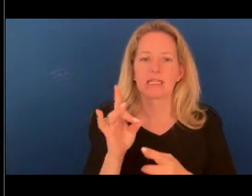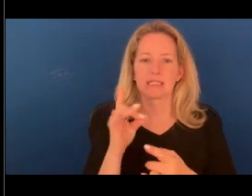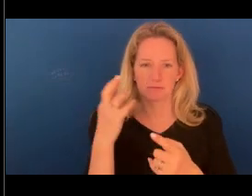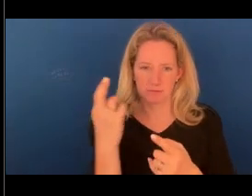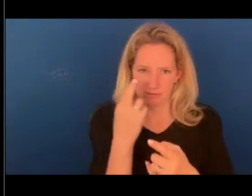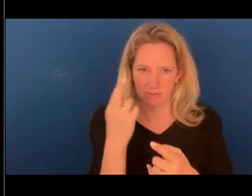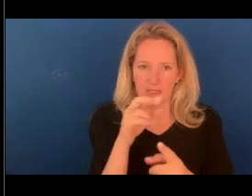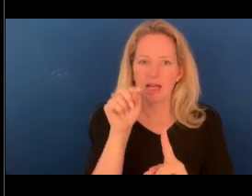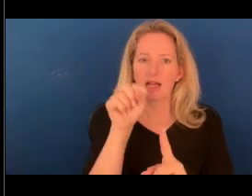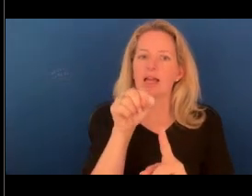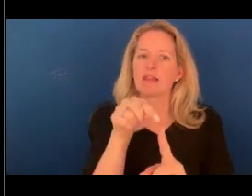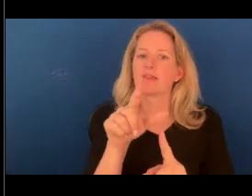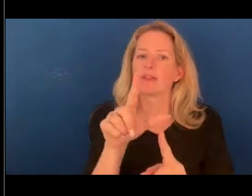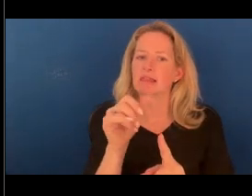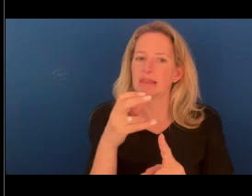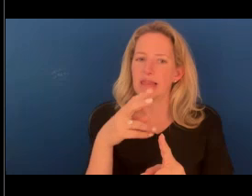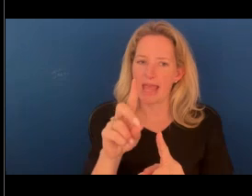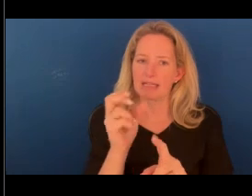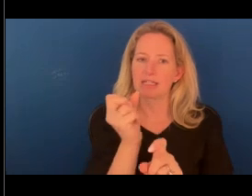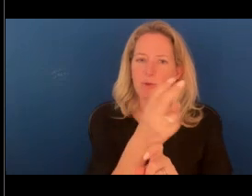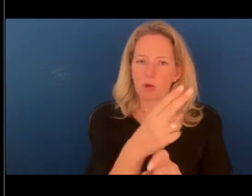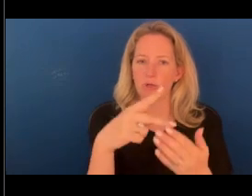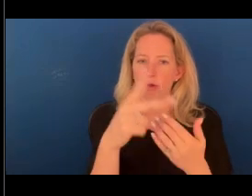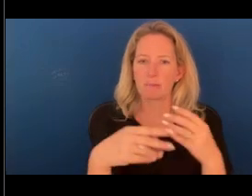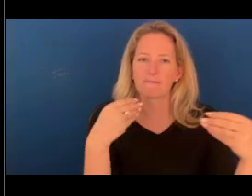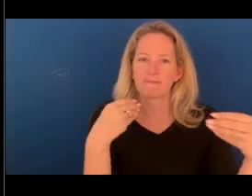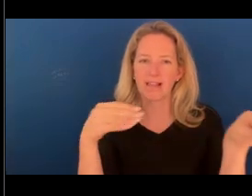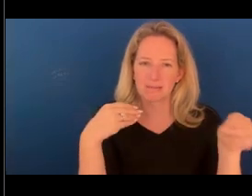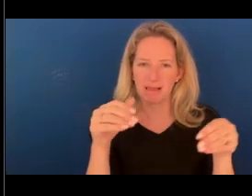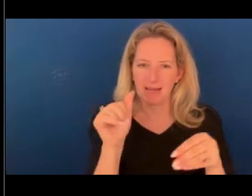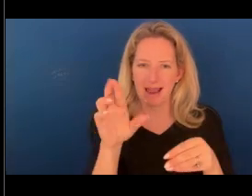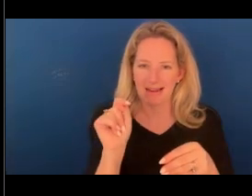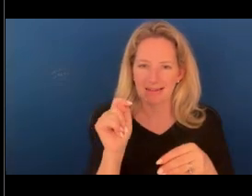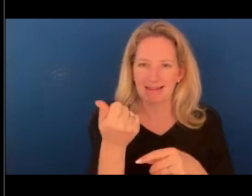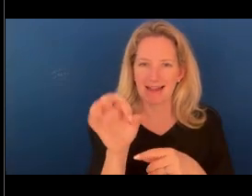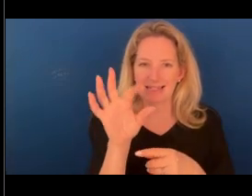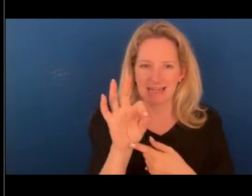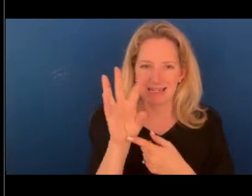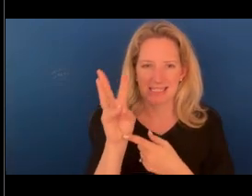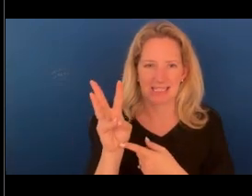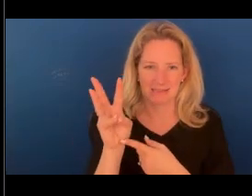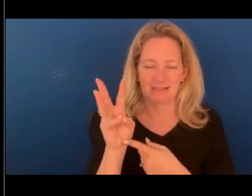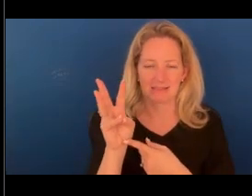the Land Disposal Program Flexibility Act of 1996, which essentially